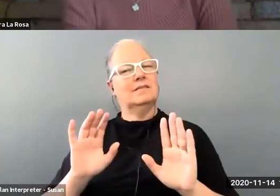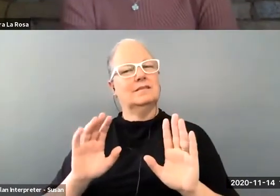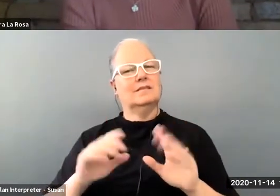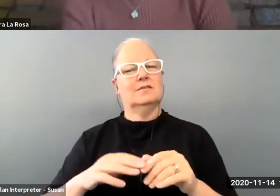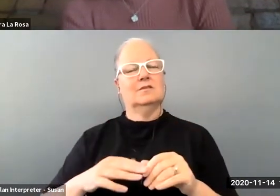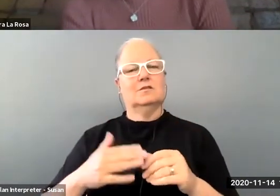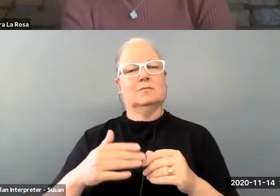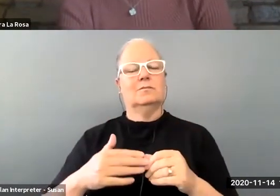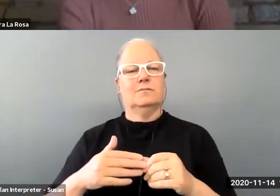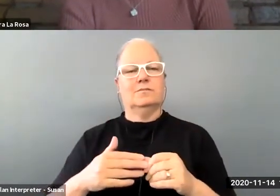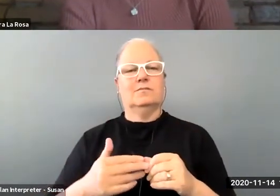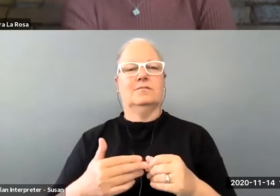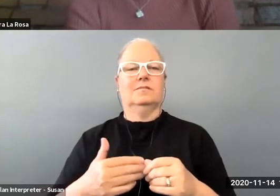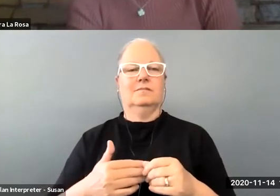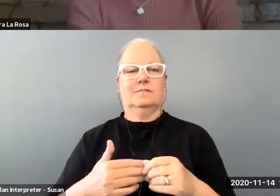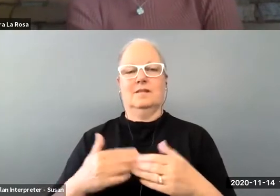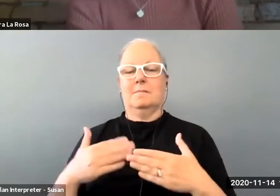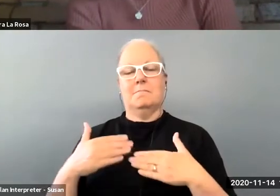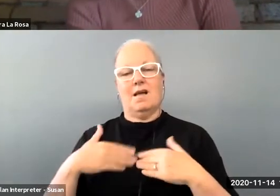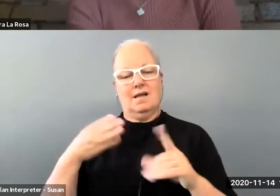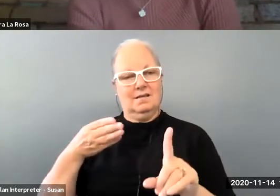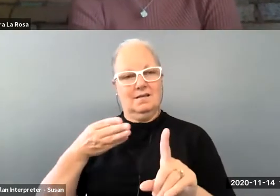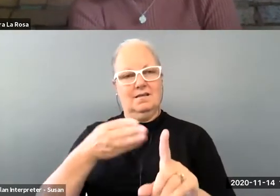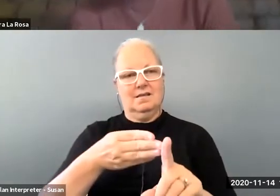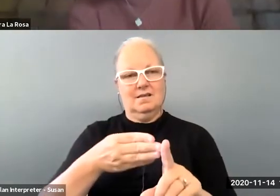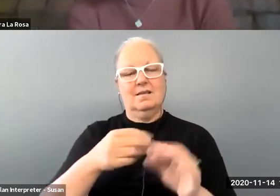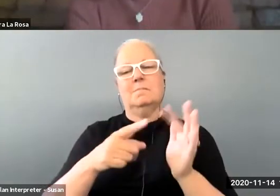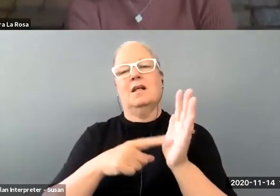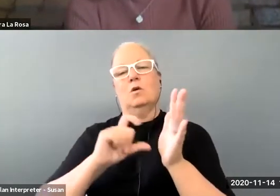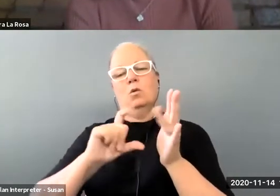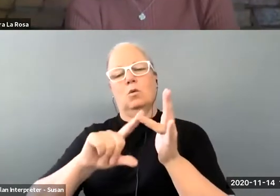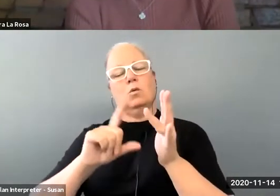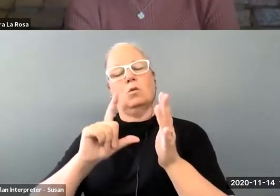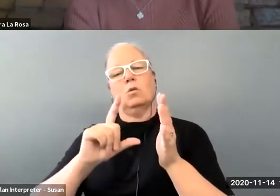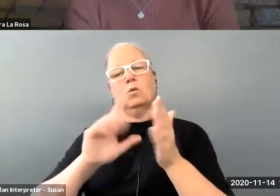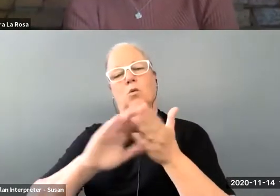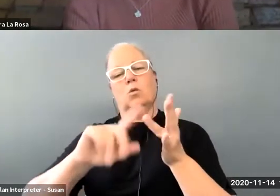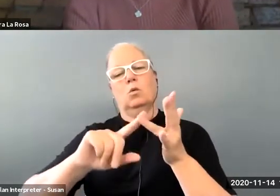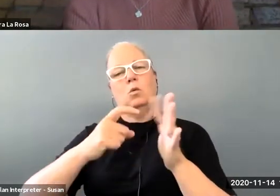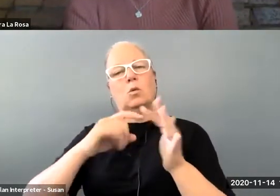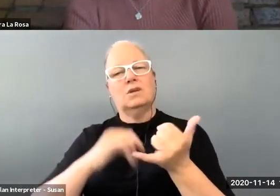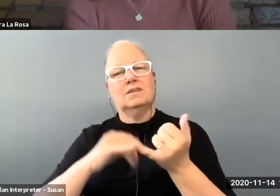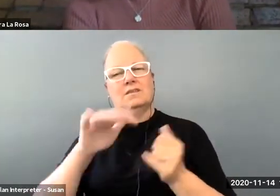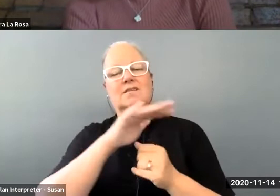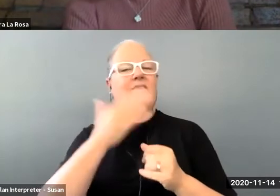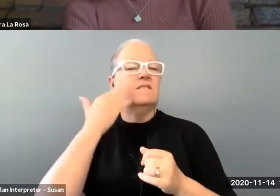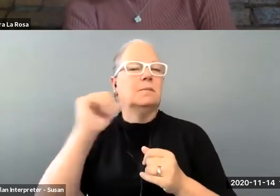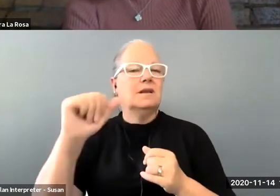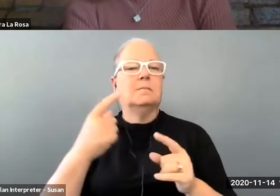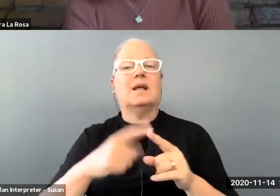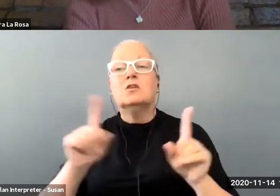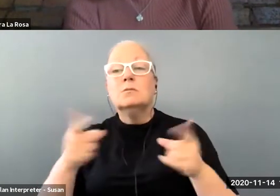kind of advent into feminism was bell hooks and people like that. So, and musicians as